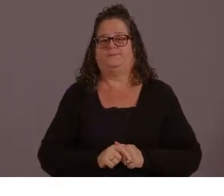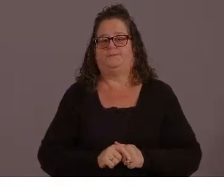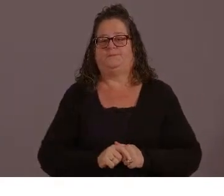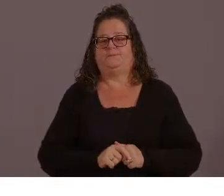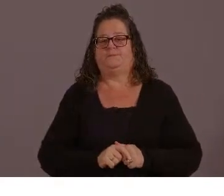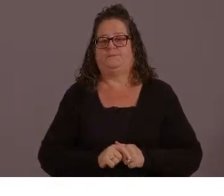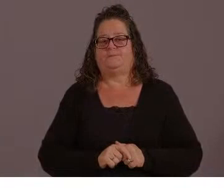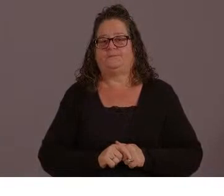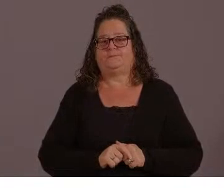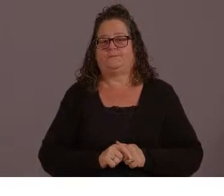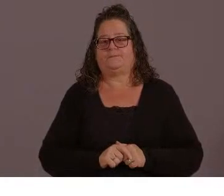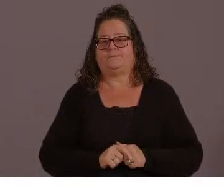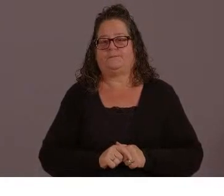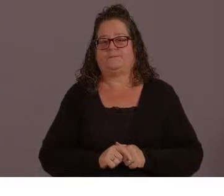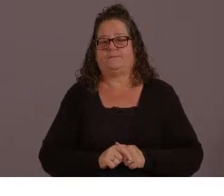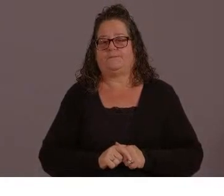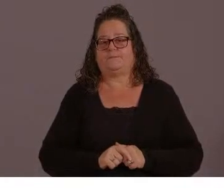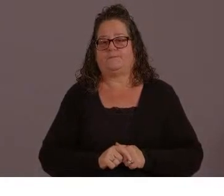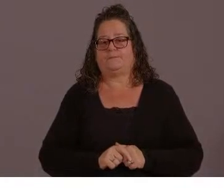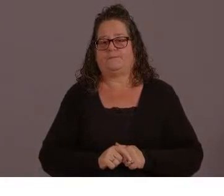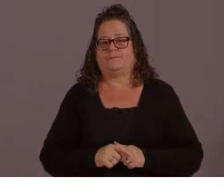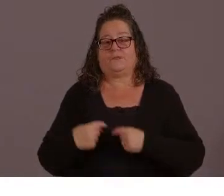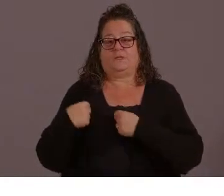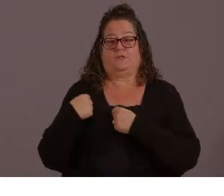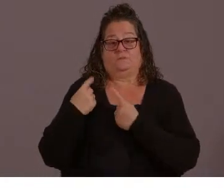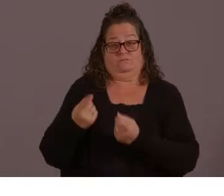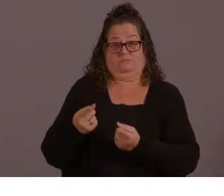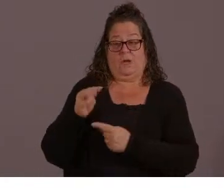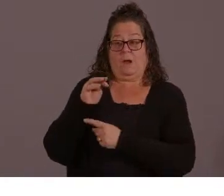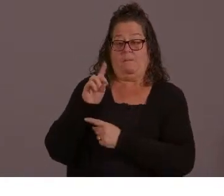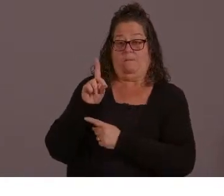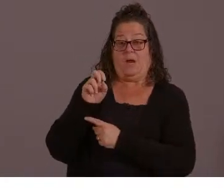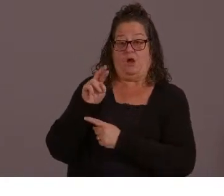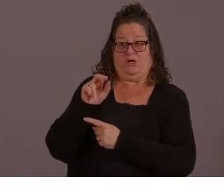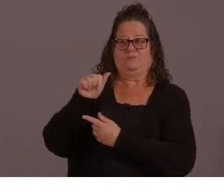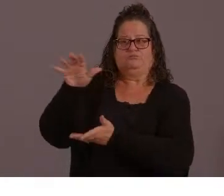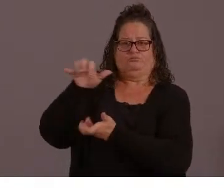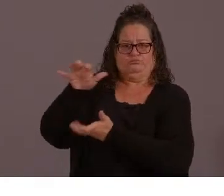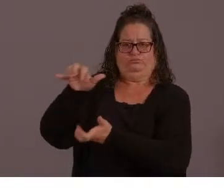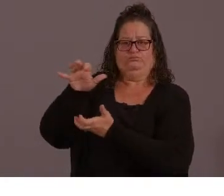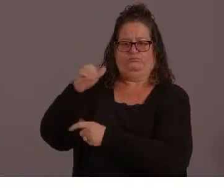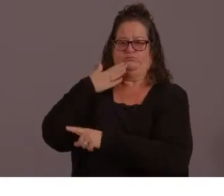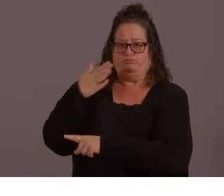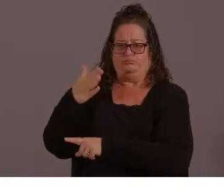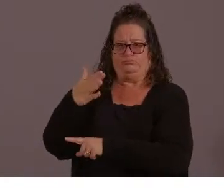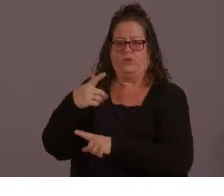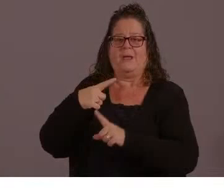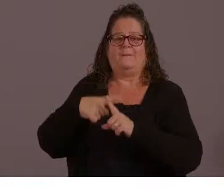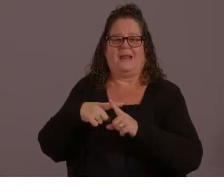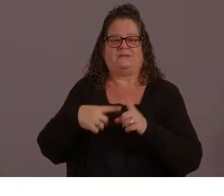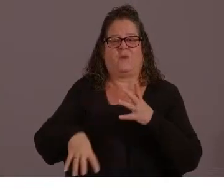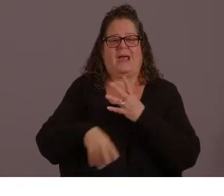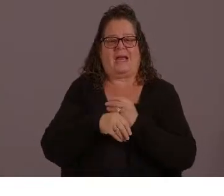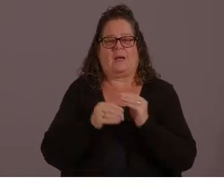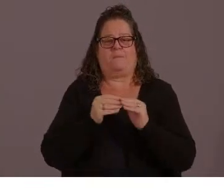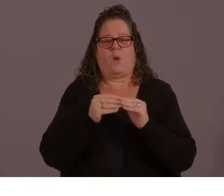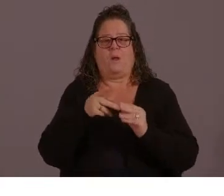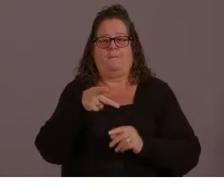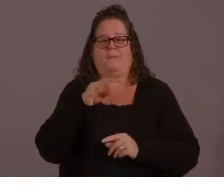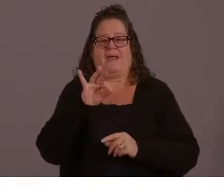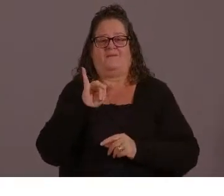some Pfizer doses in addition to Moderna doses. So if you are looking to get somebody under the age of 18